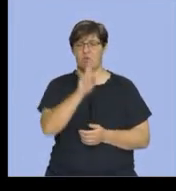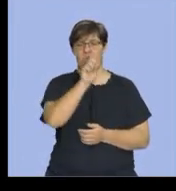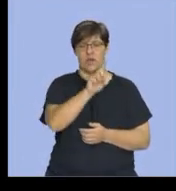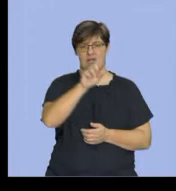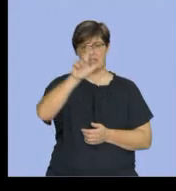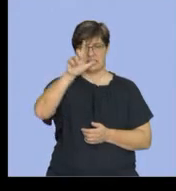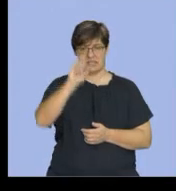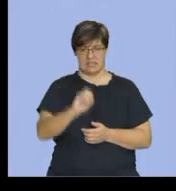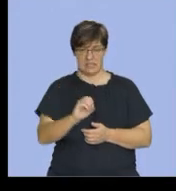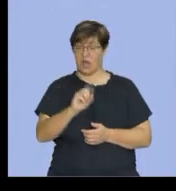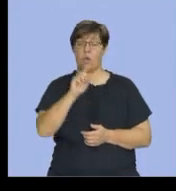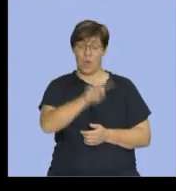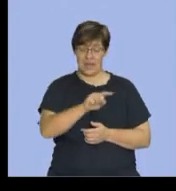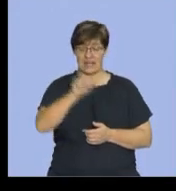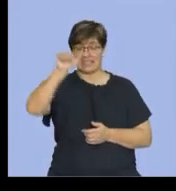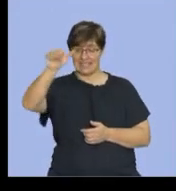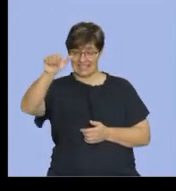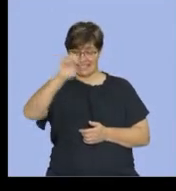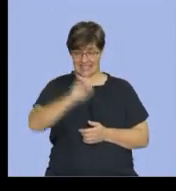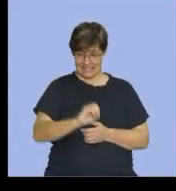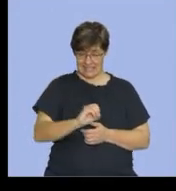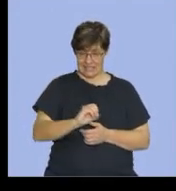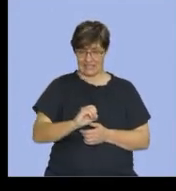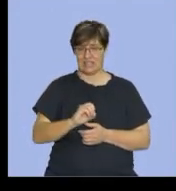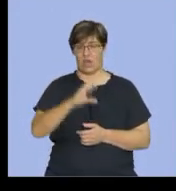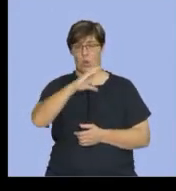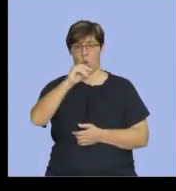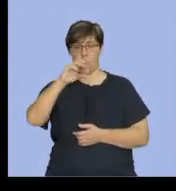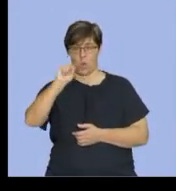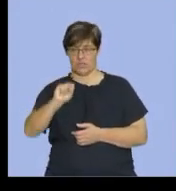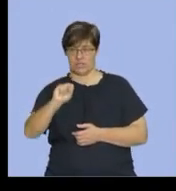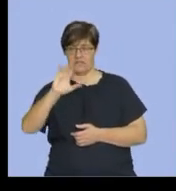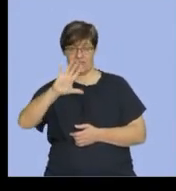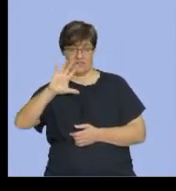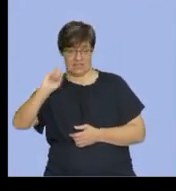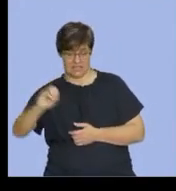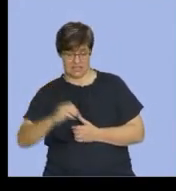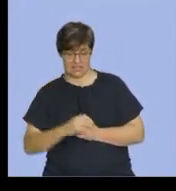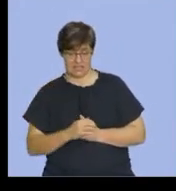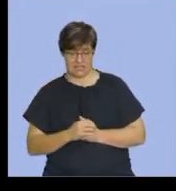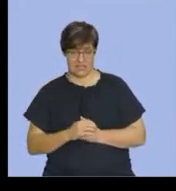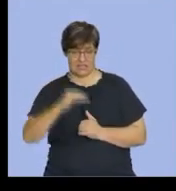we have 160 cos 50.